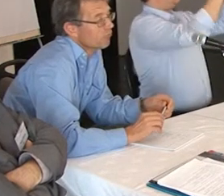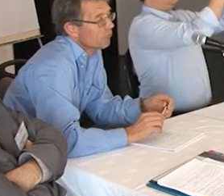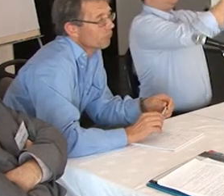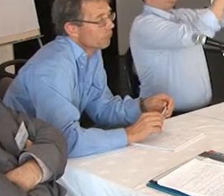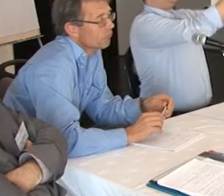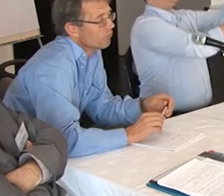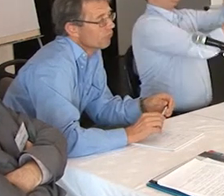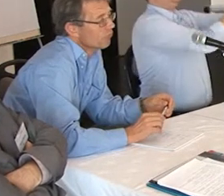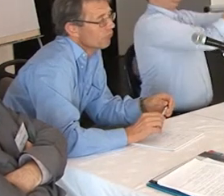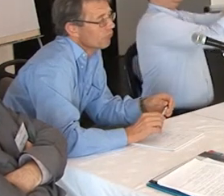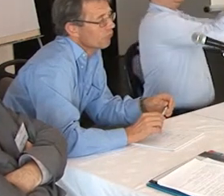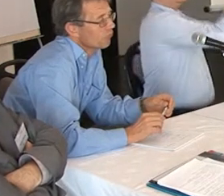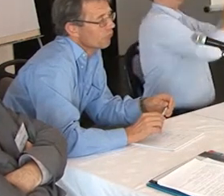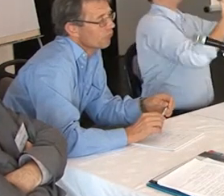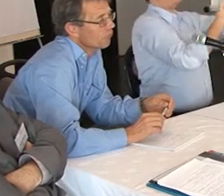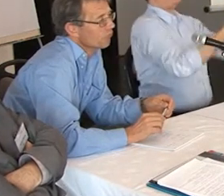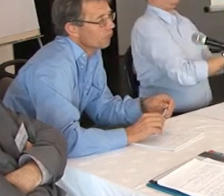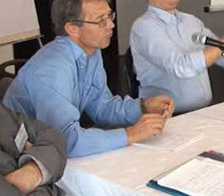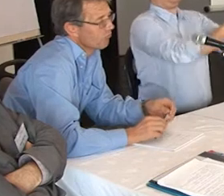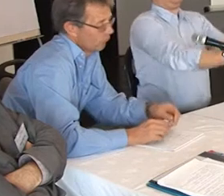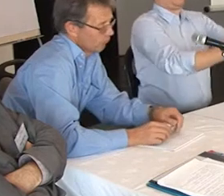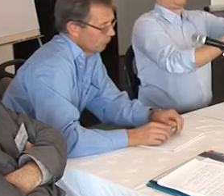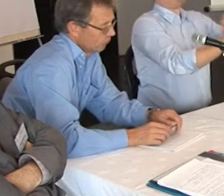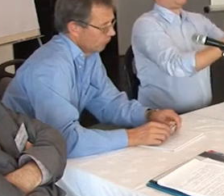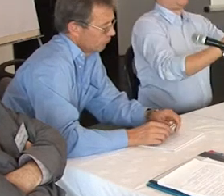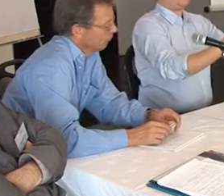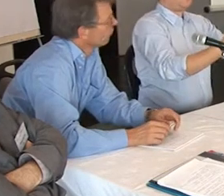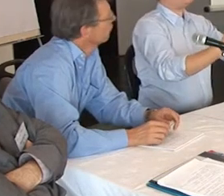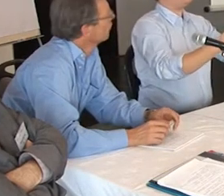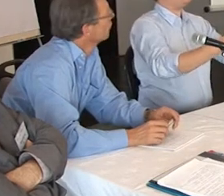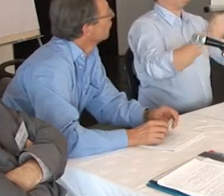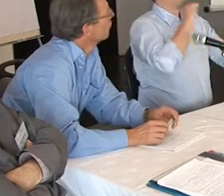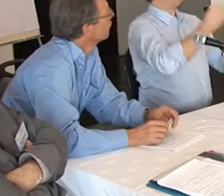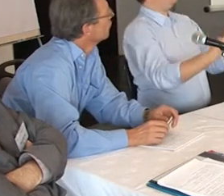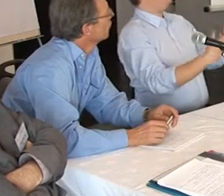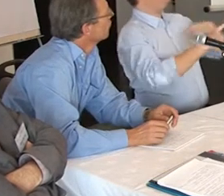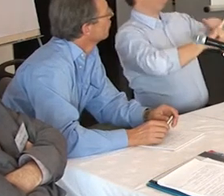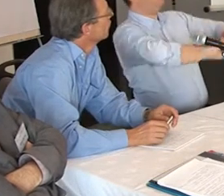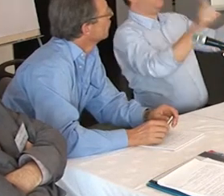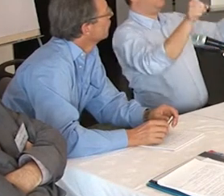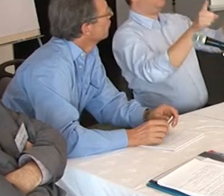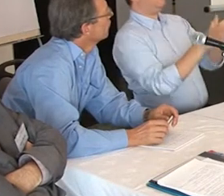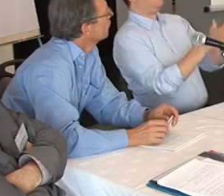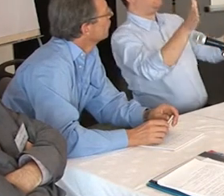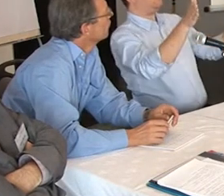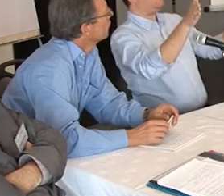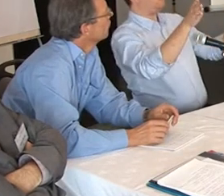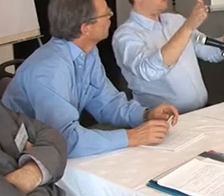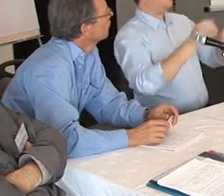user group. So they were actually on our behalf deciding and